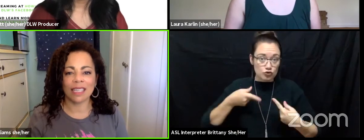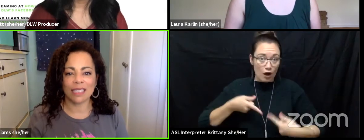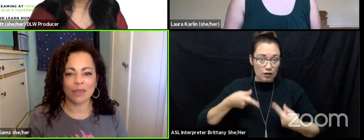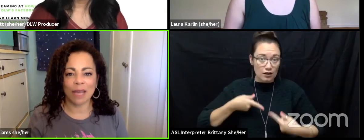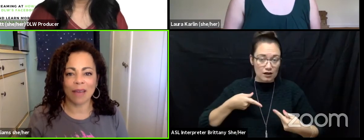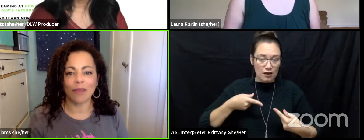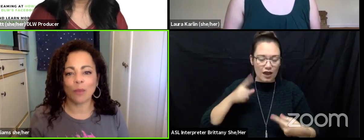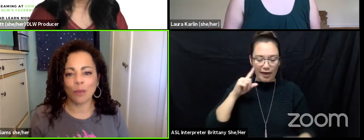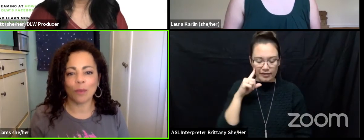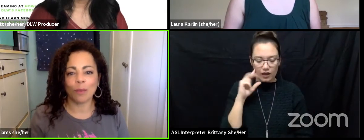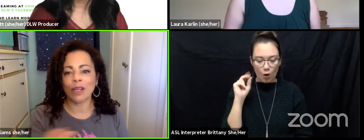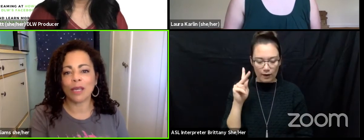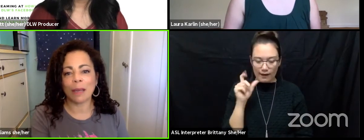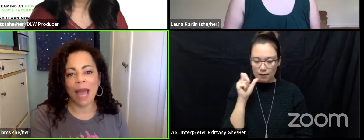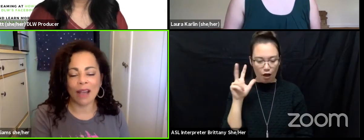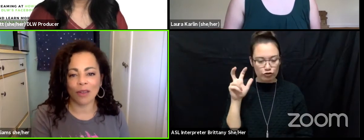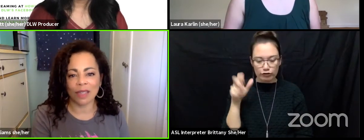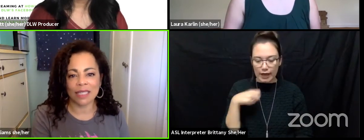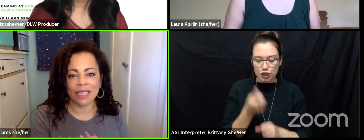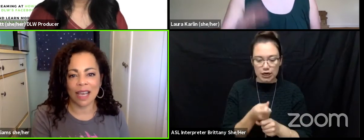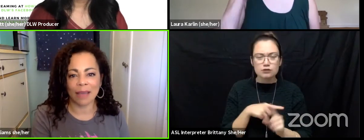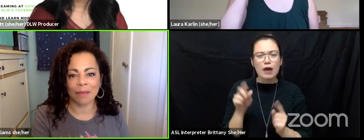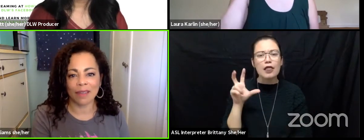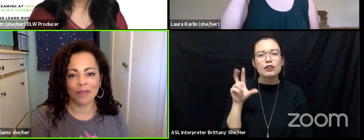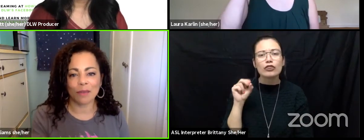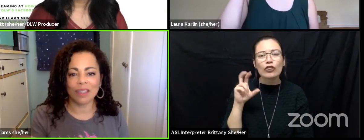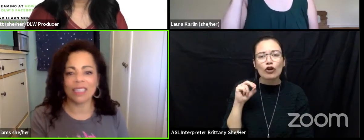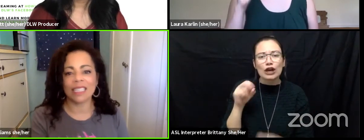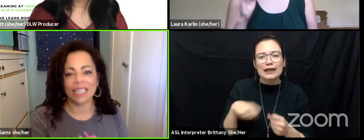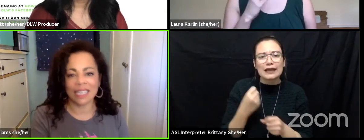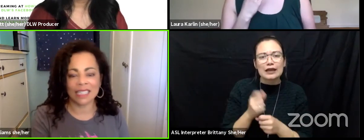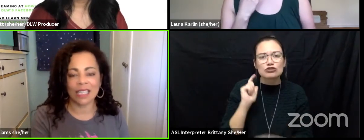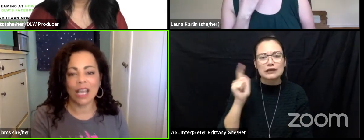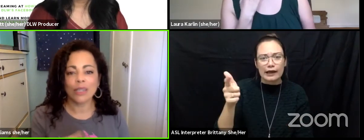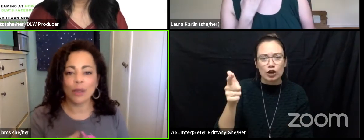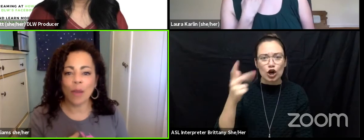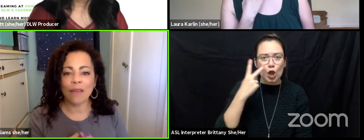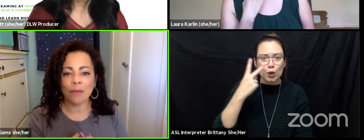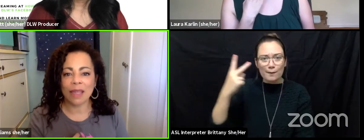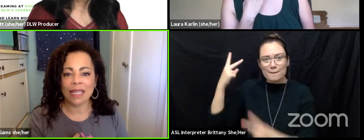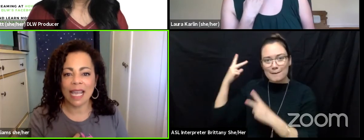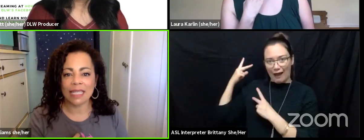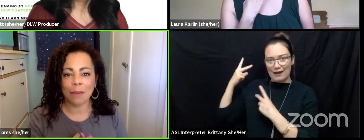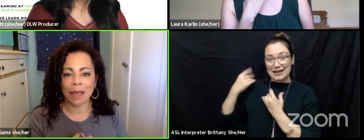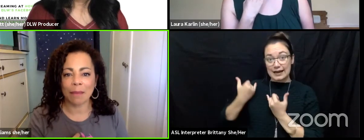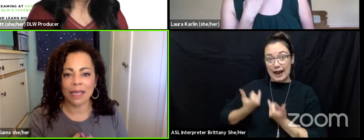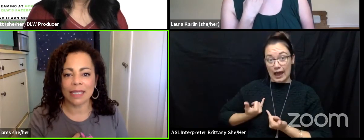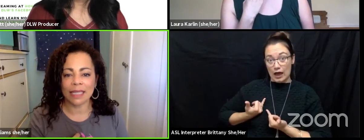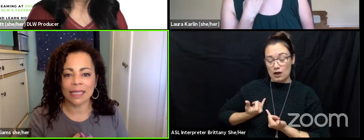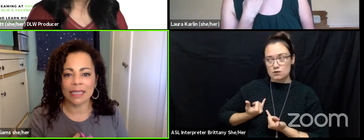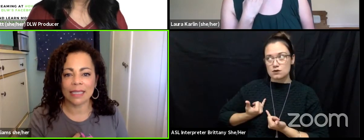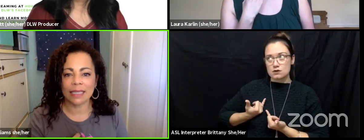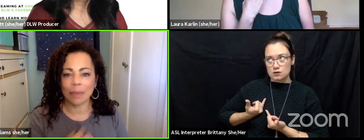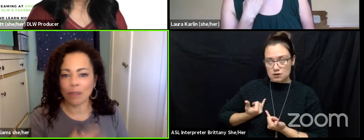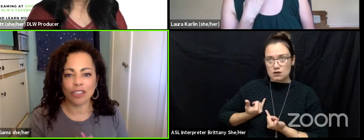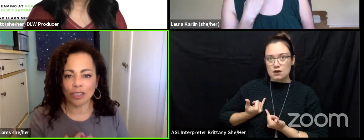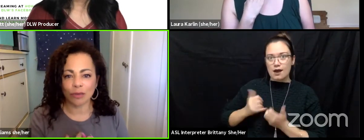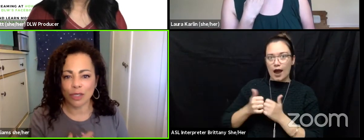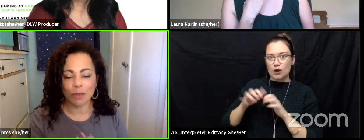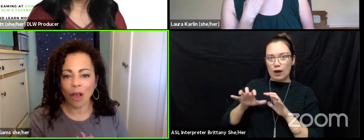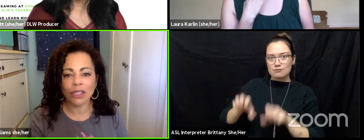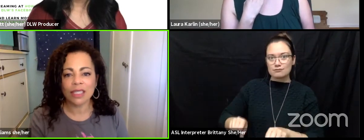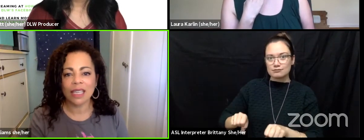30 years from now, me looking back on this time from 30 years? So in a way for me, that takes out my immediate